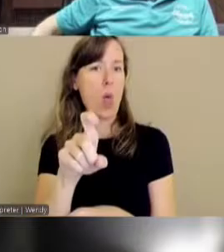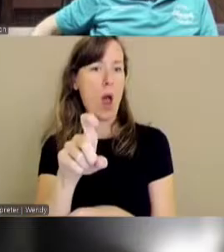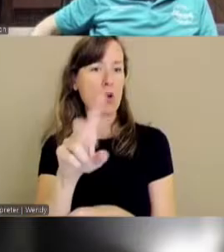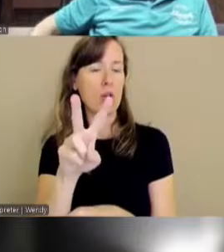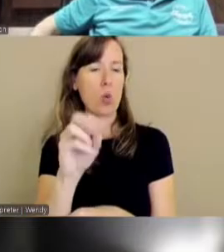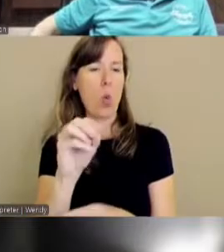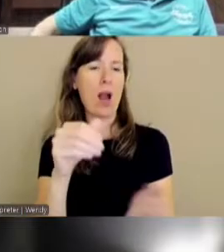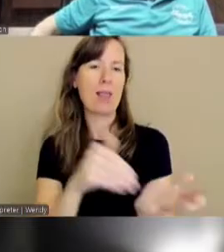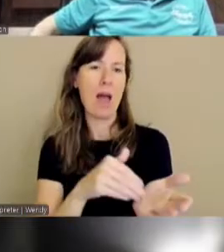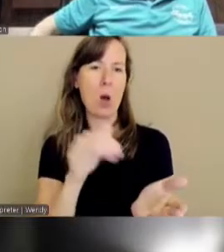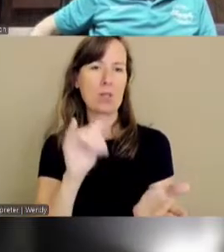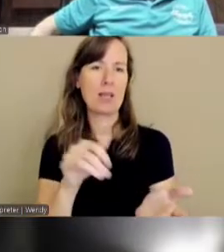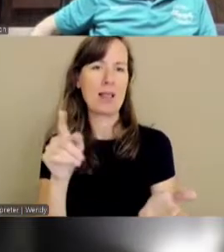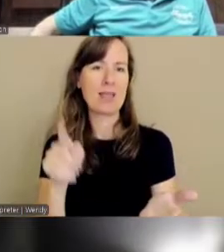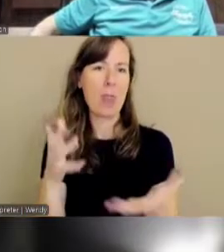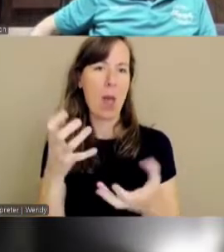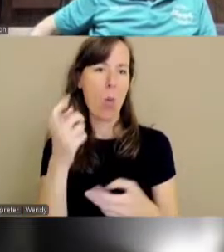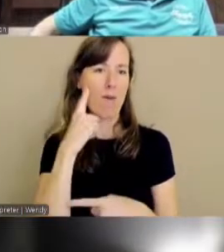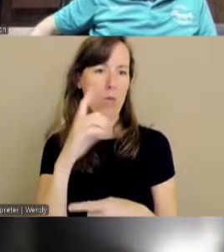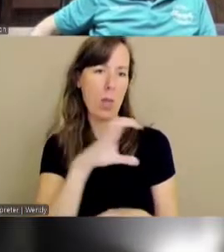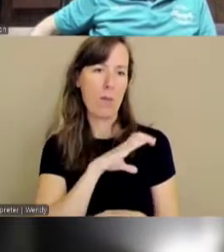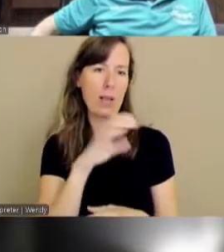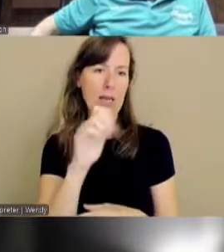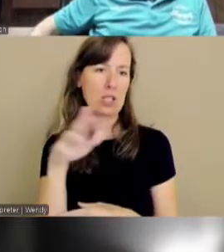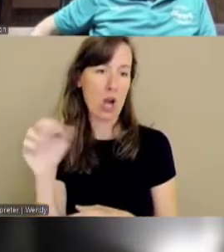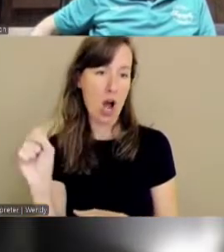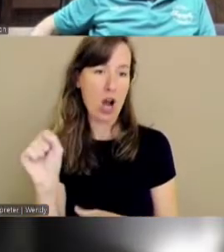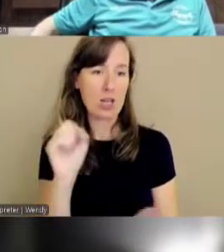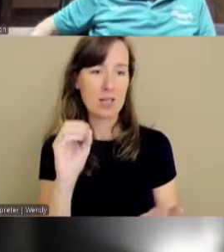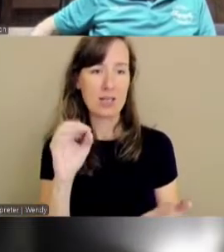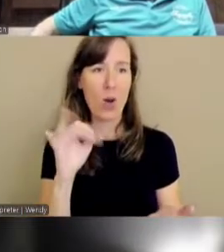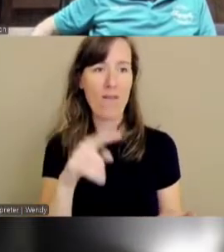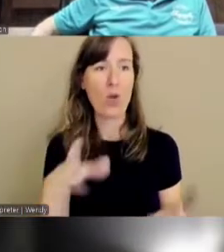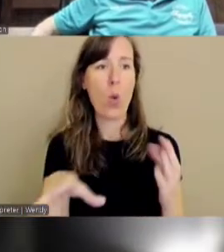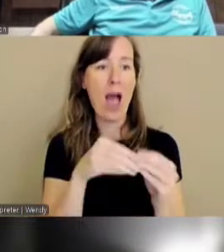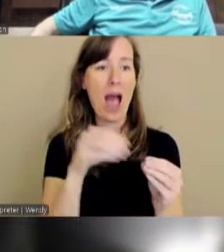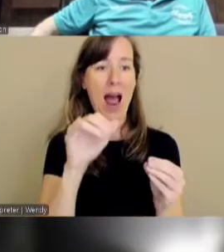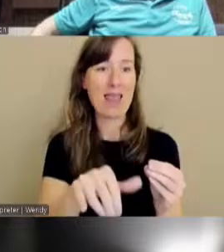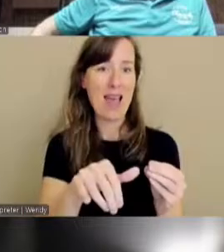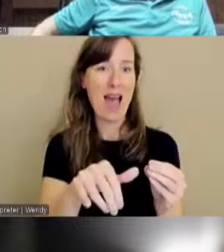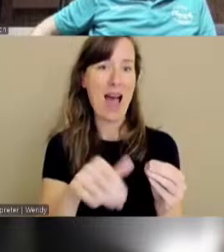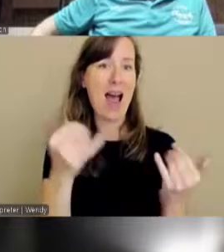120,000 that they'd like for police cars. So if you add that, you're at